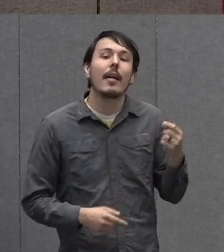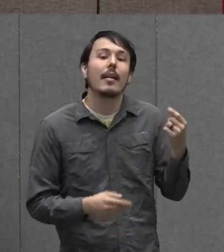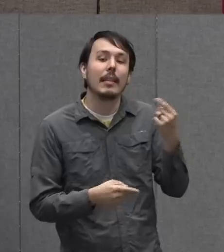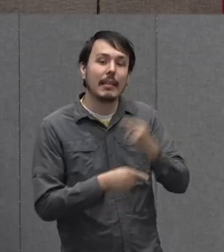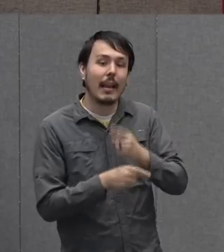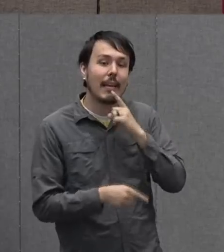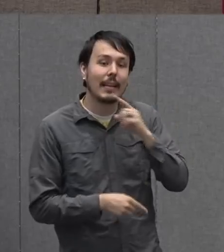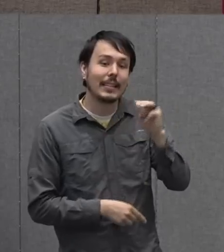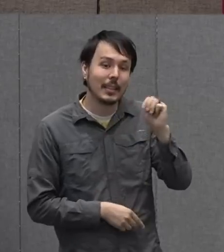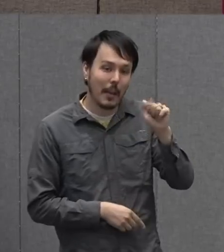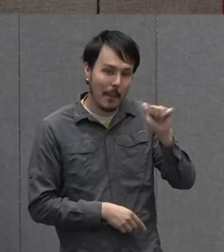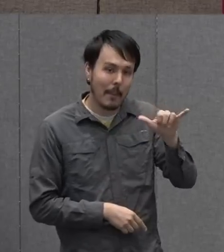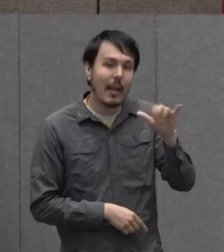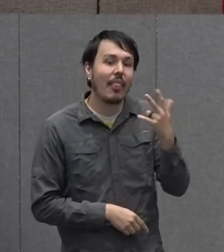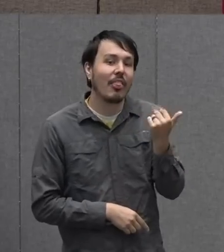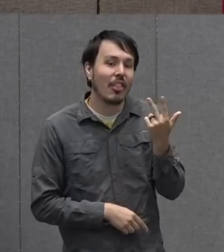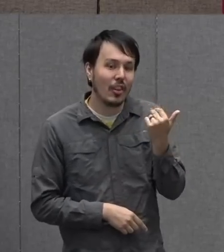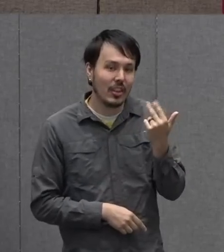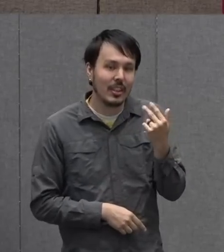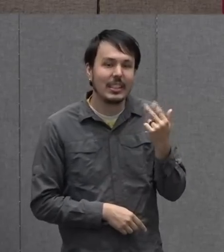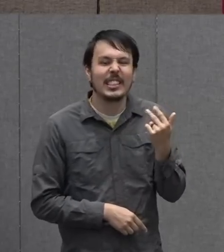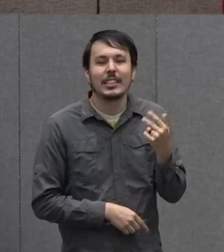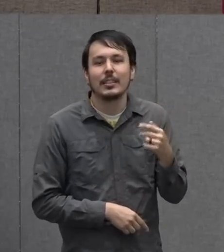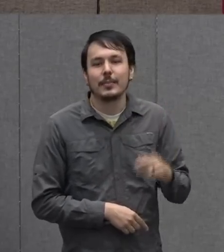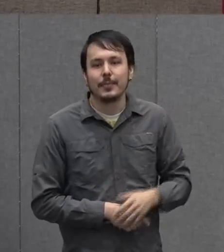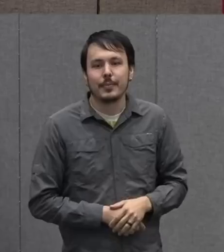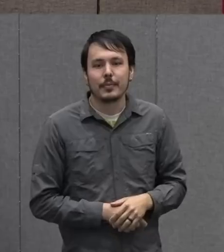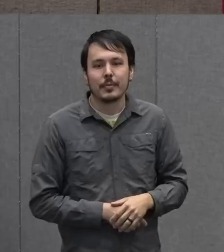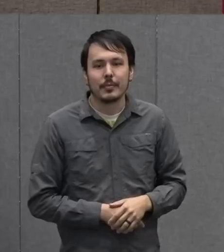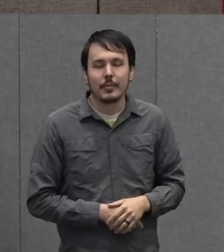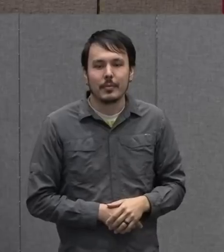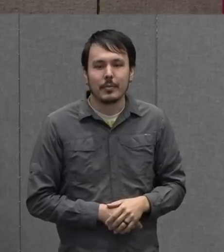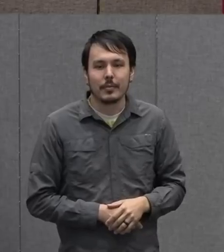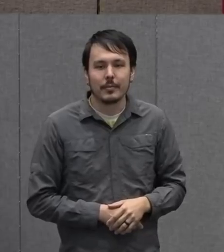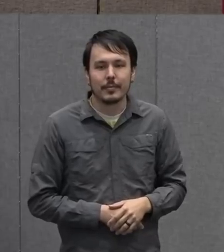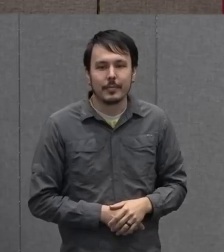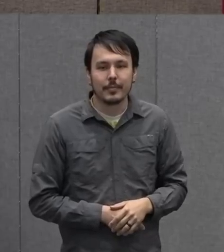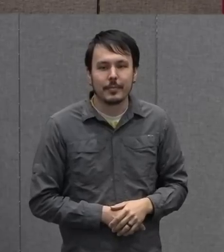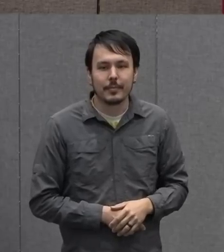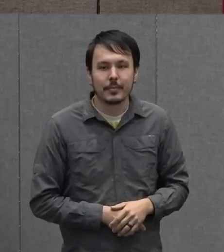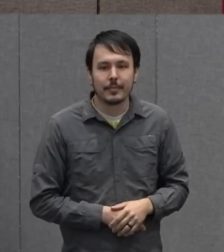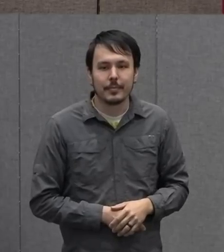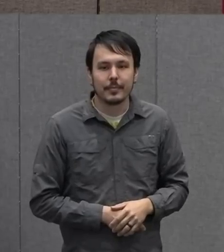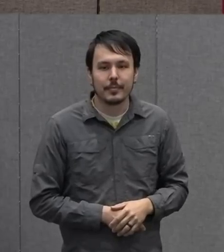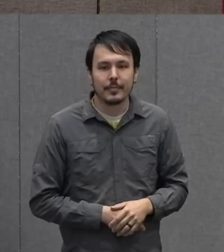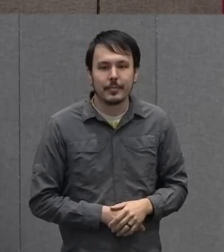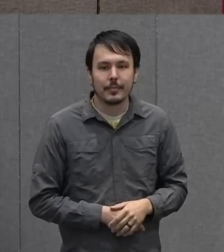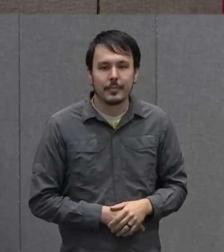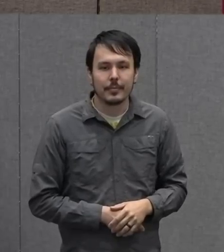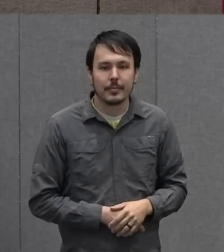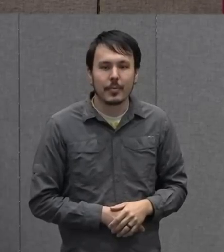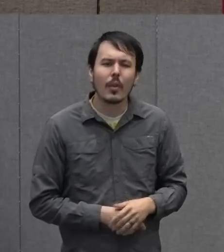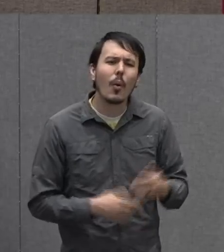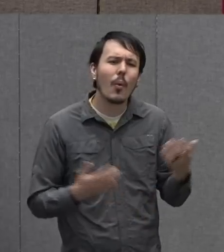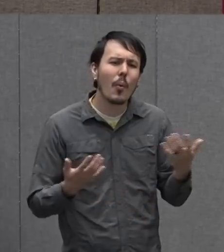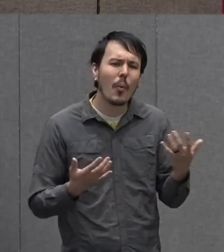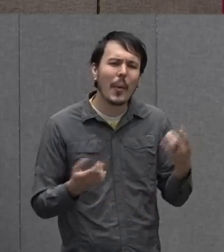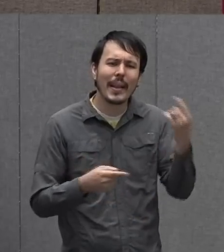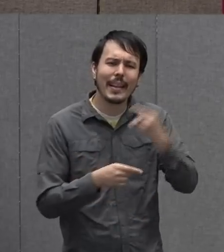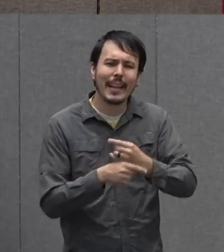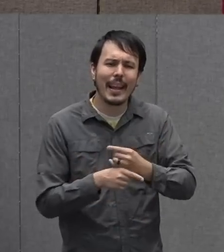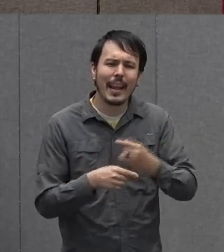May 13th, 2020. I have one more riddle for you. What date am